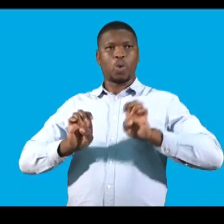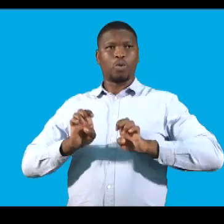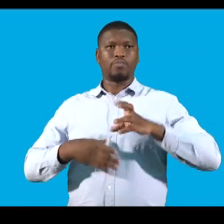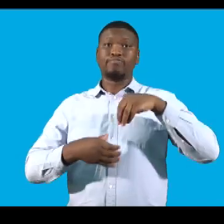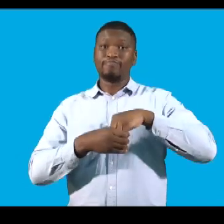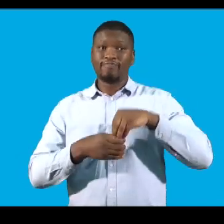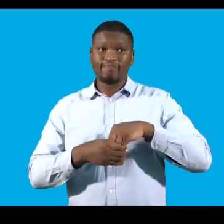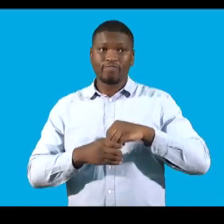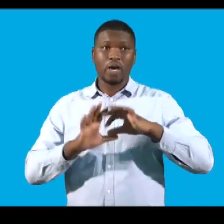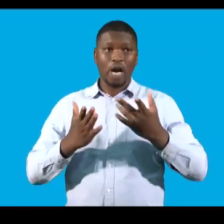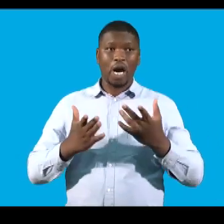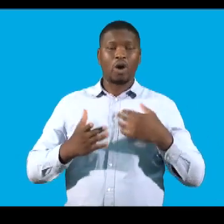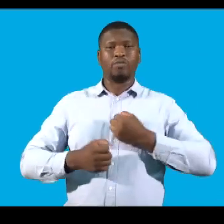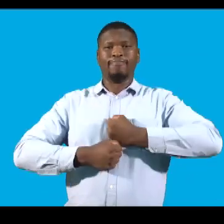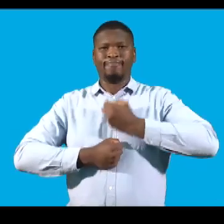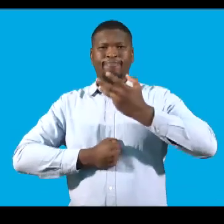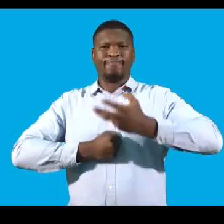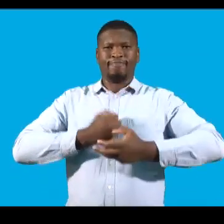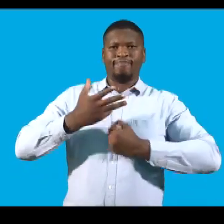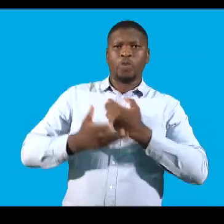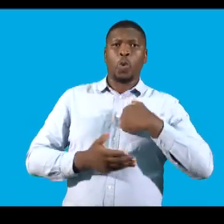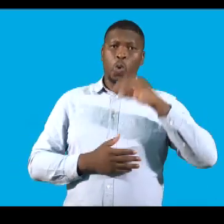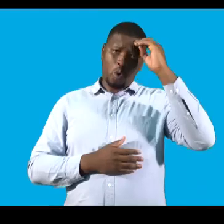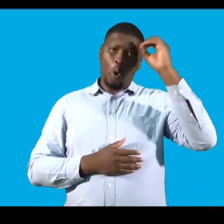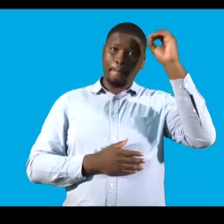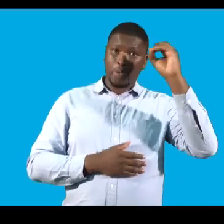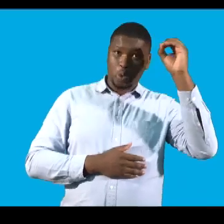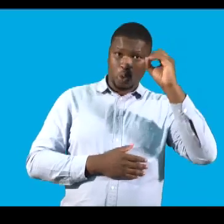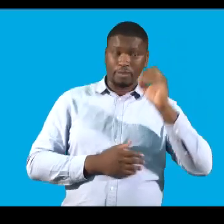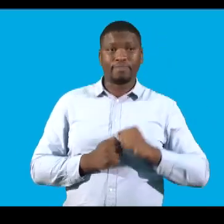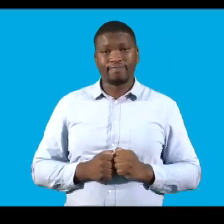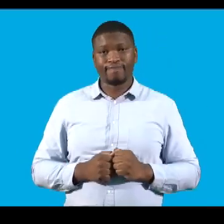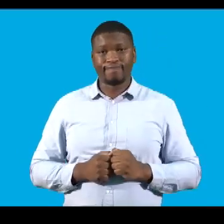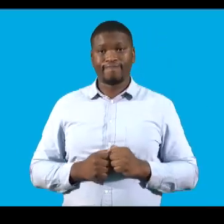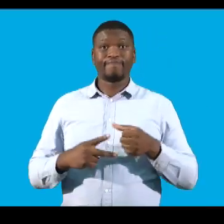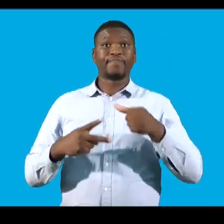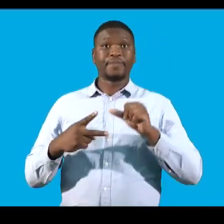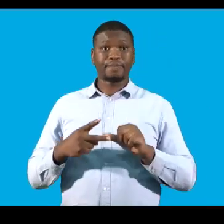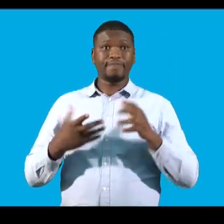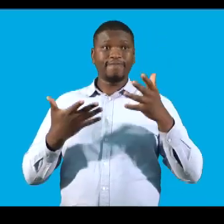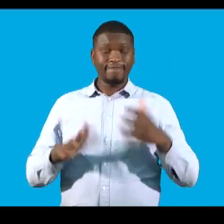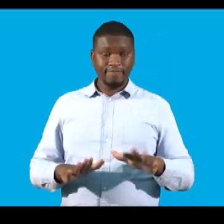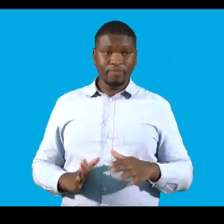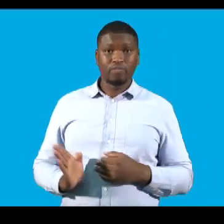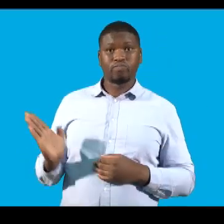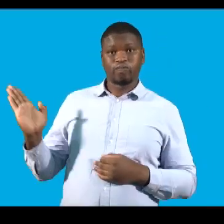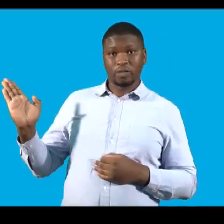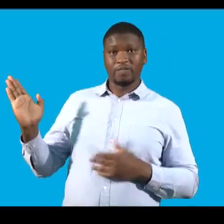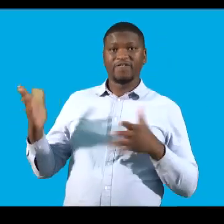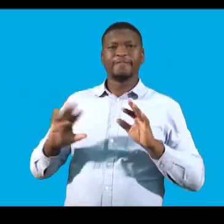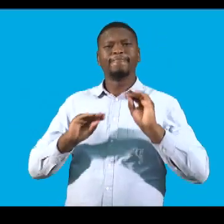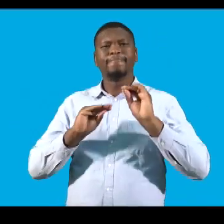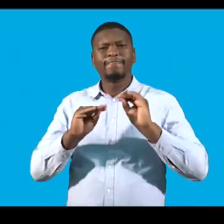and expressing our opinions on the various poems. Then we had a wonderful